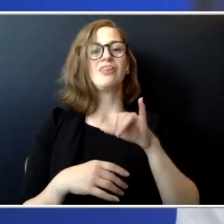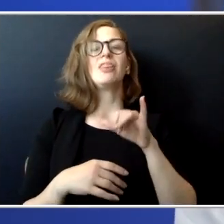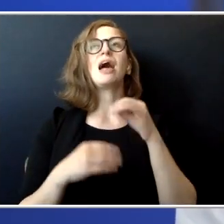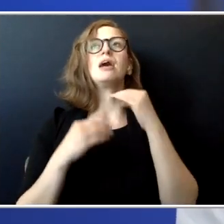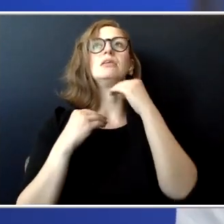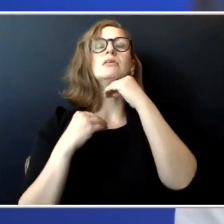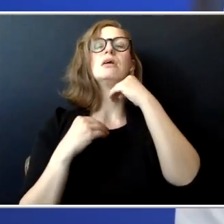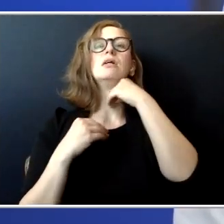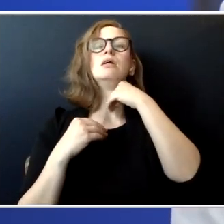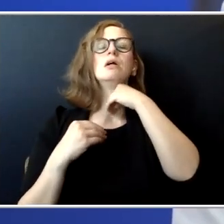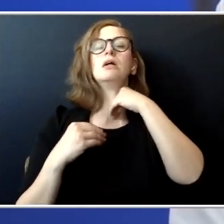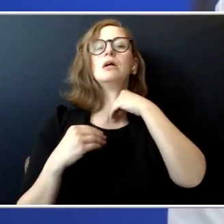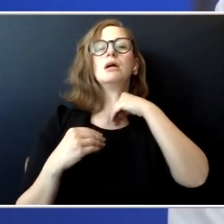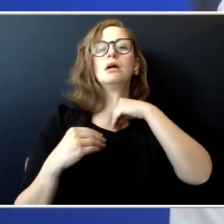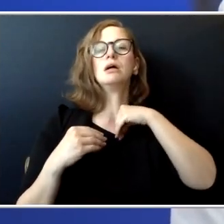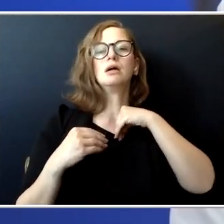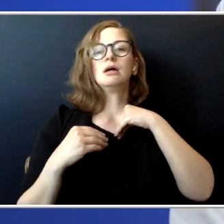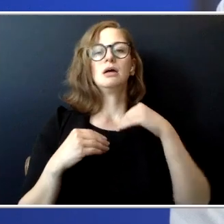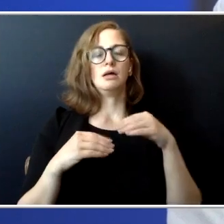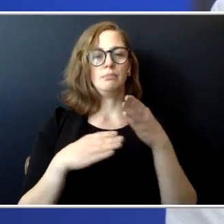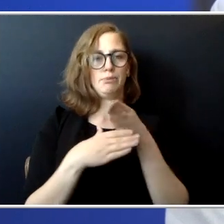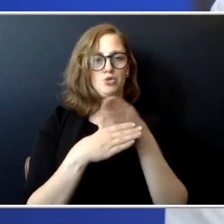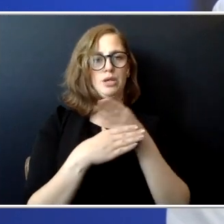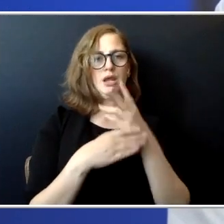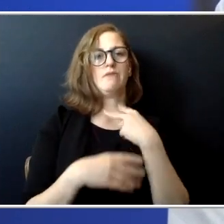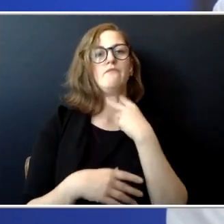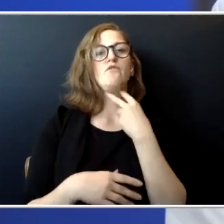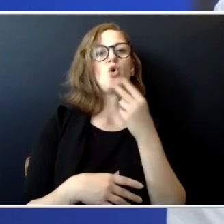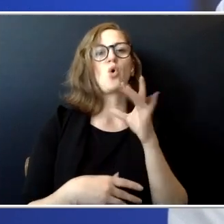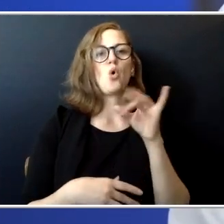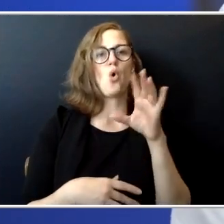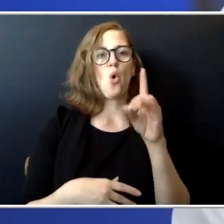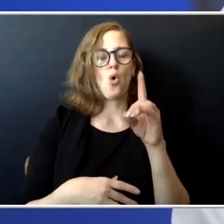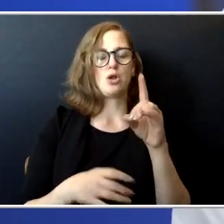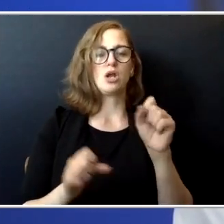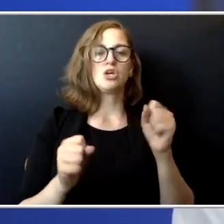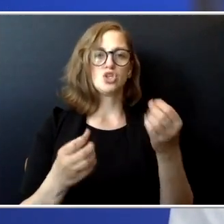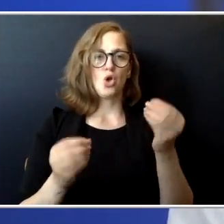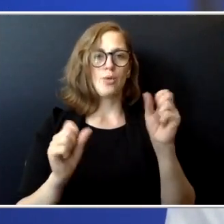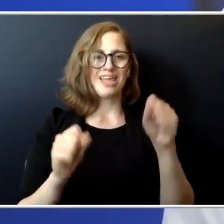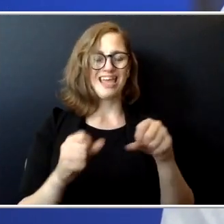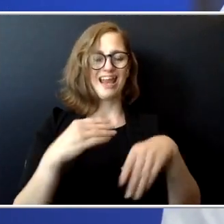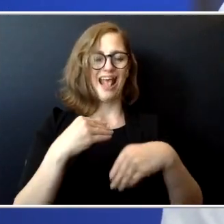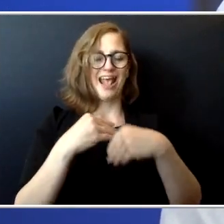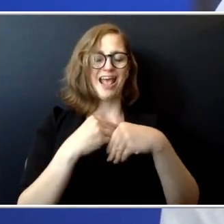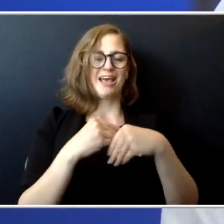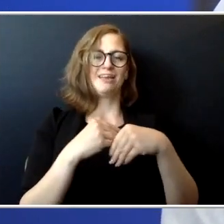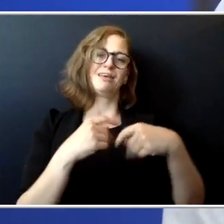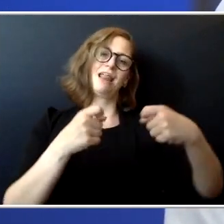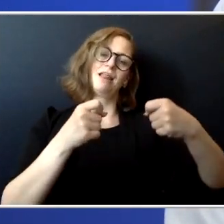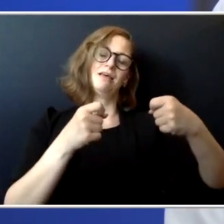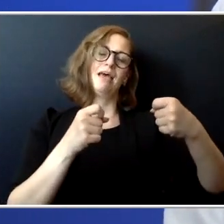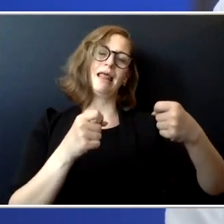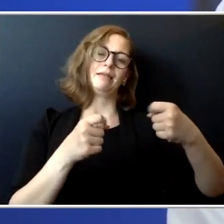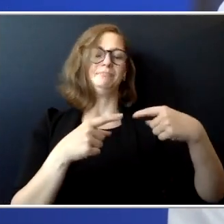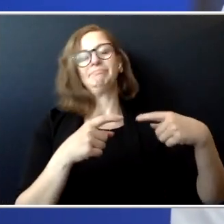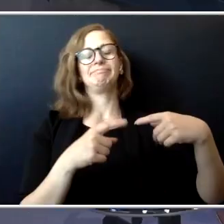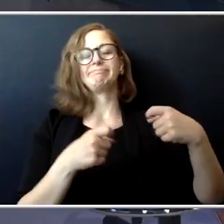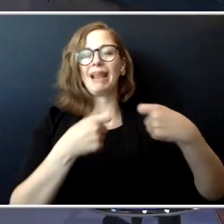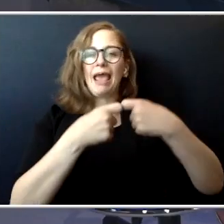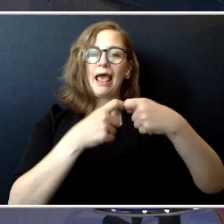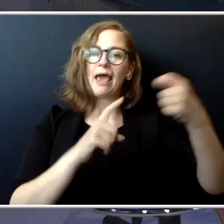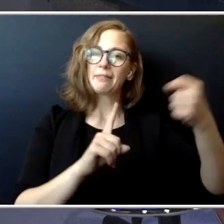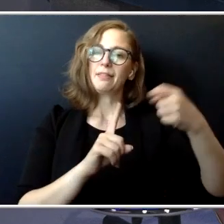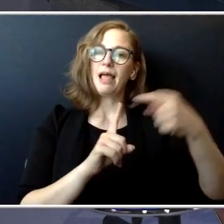can place an electrode on the breathing tube so that we can monitor the function of those nerves that go to the voice box. And that's how